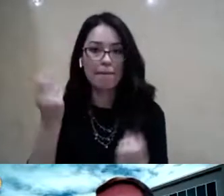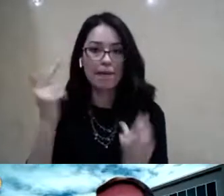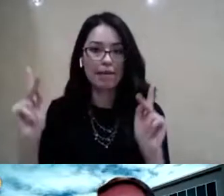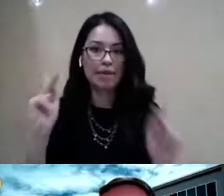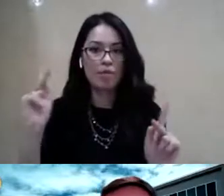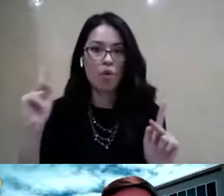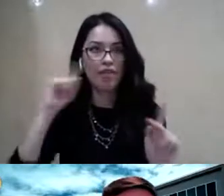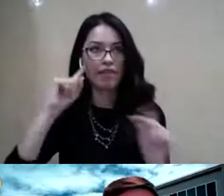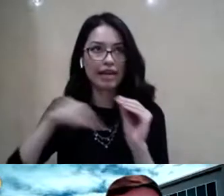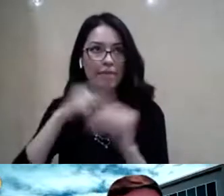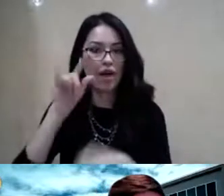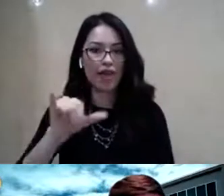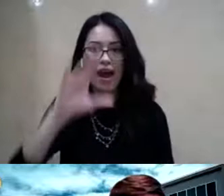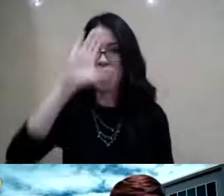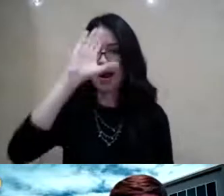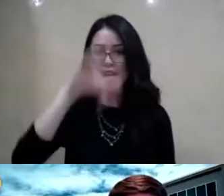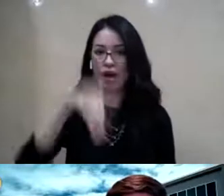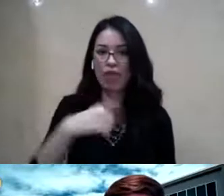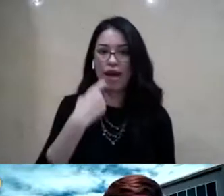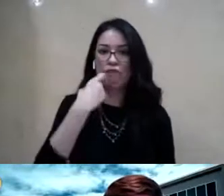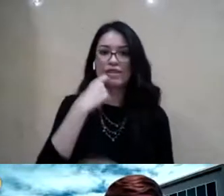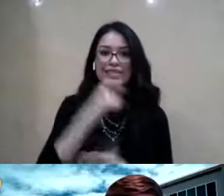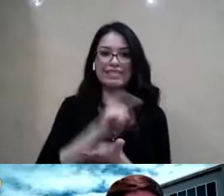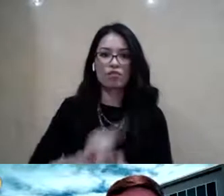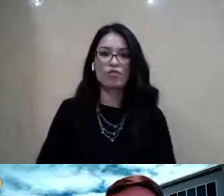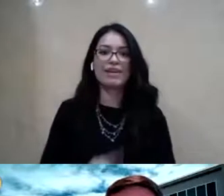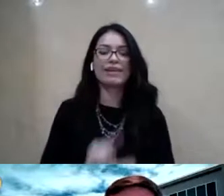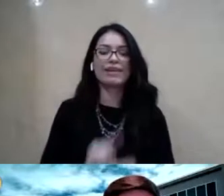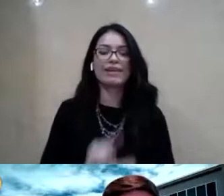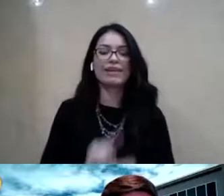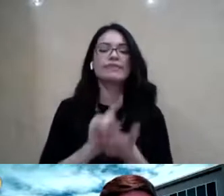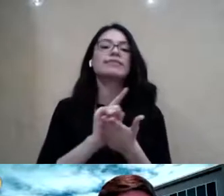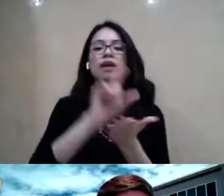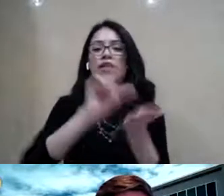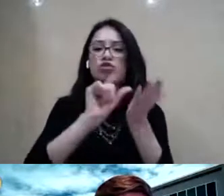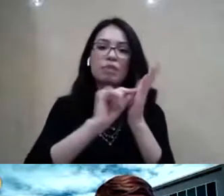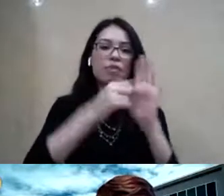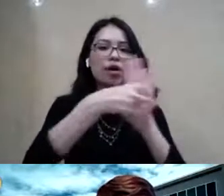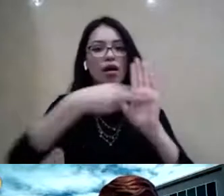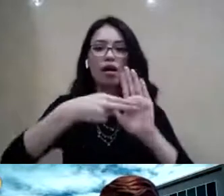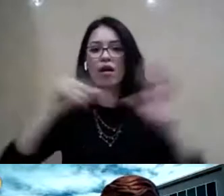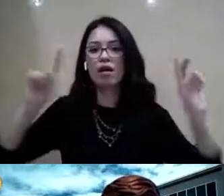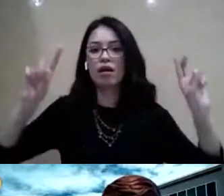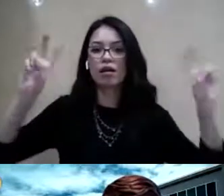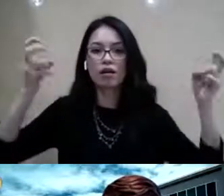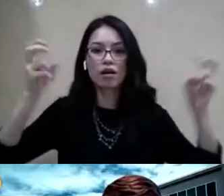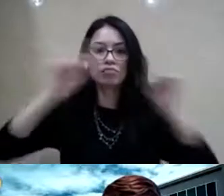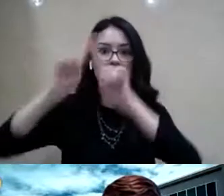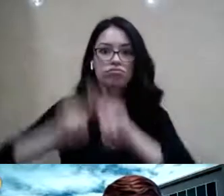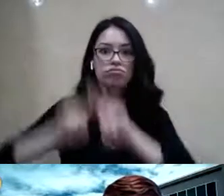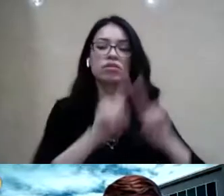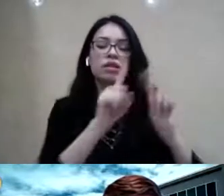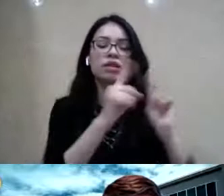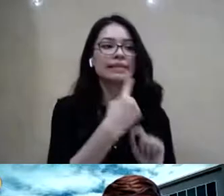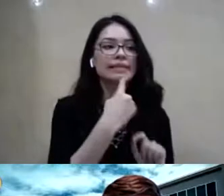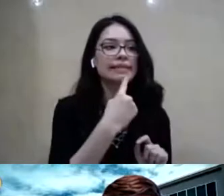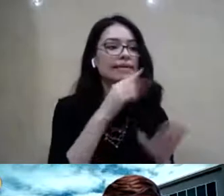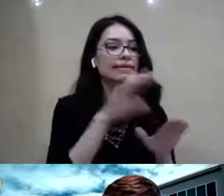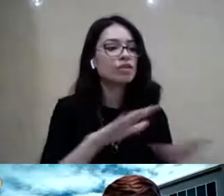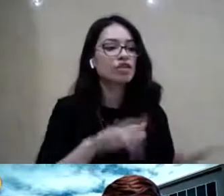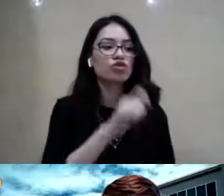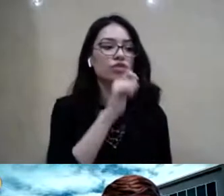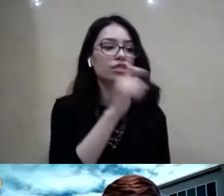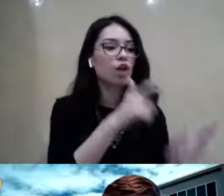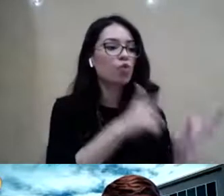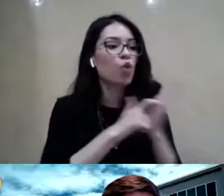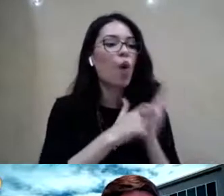in the last few weeks. So to crystallize what the superintendent said, children being vaccinated will not be a prerequisite or a condition precedent